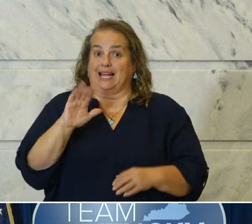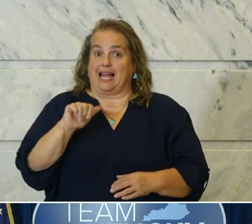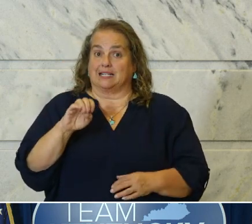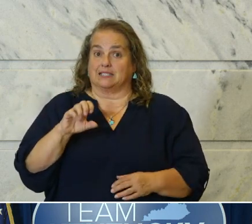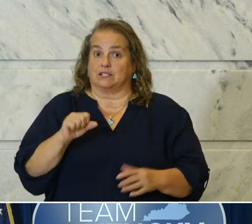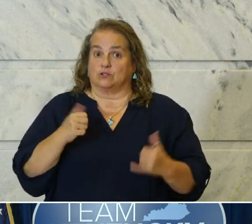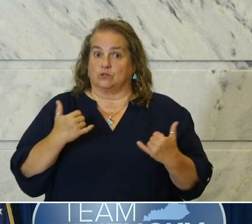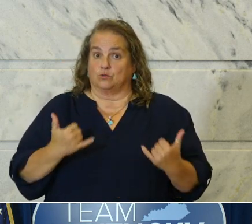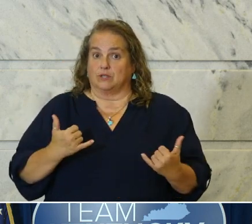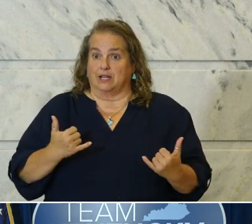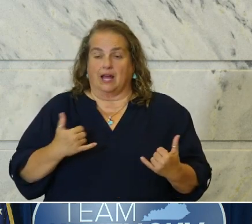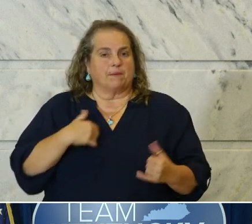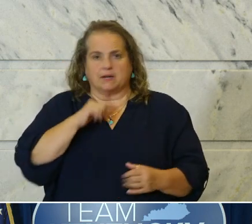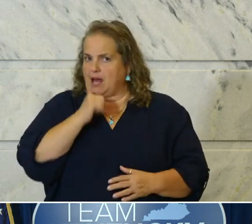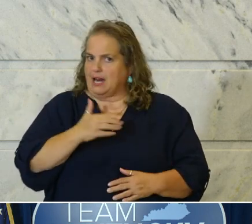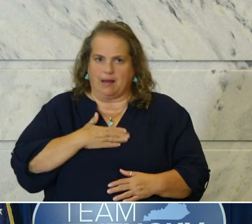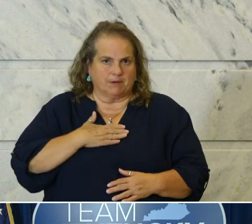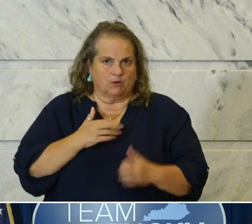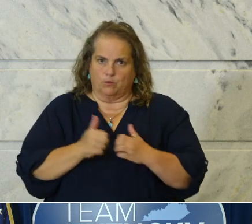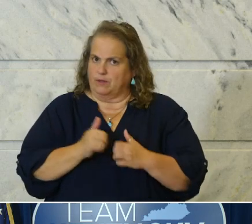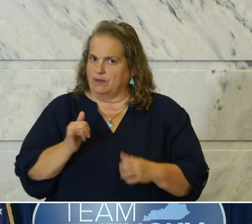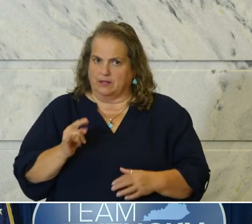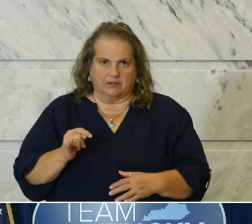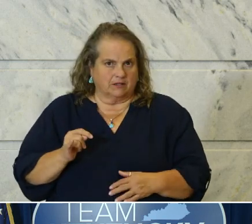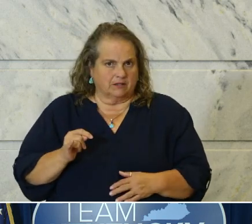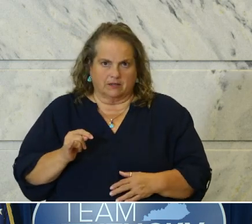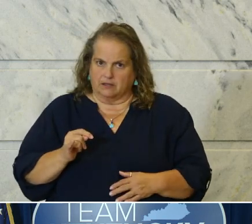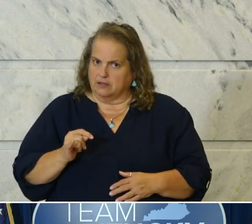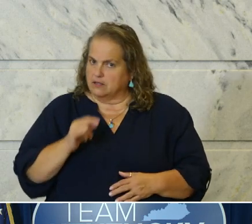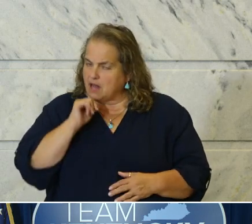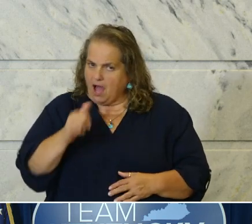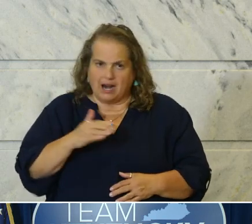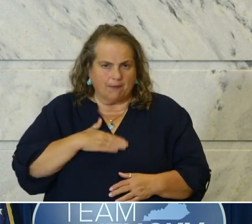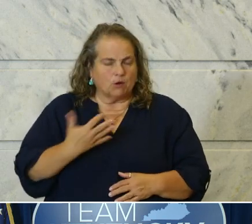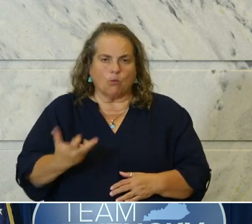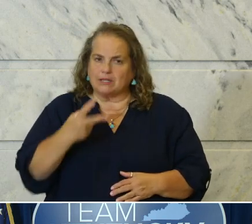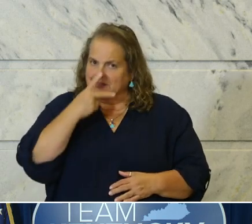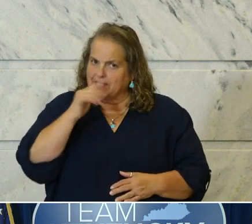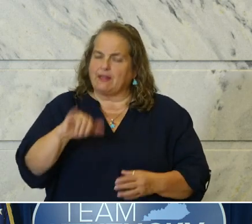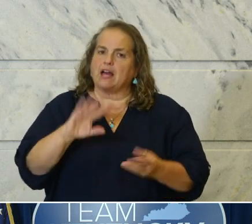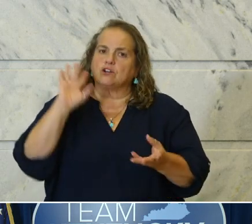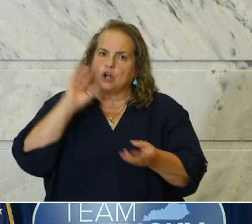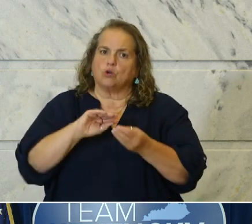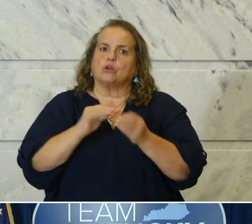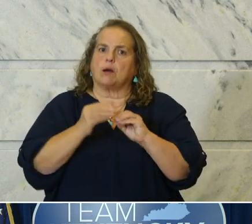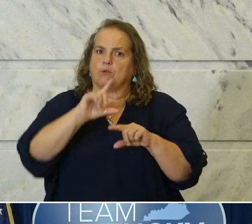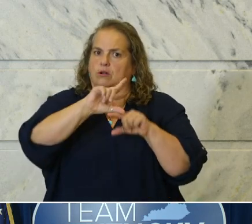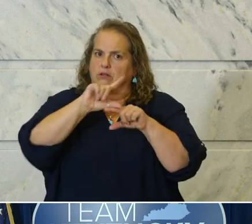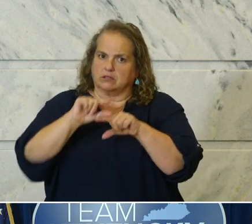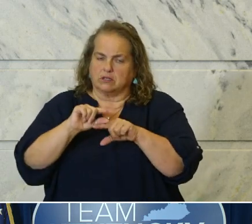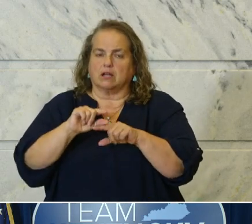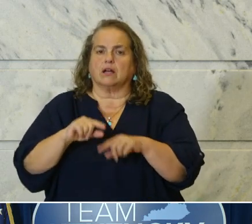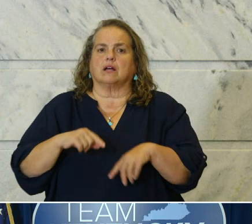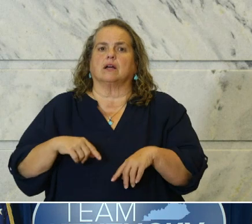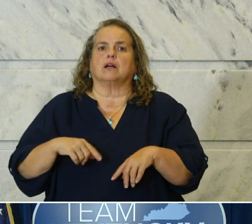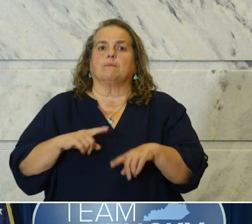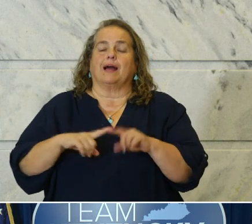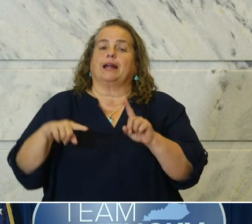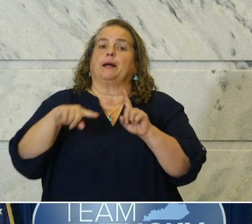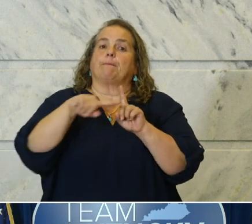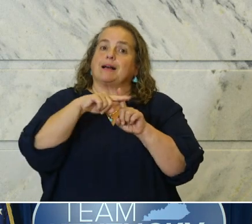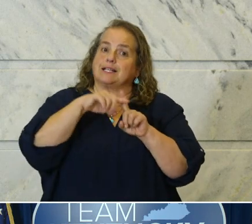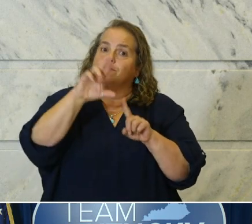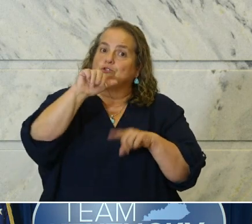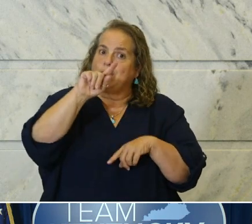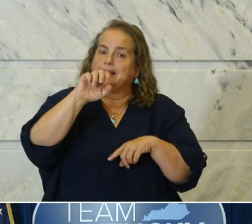I'm certainly not happy with. We want to see a decrease there, but the positivity rate continuing to